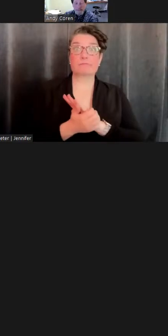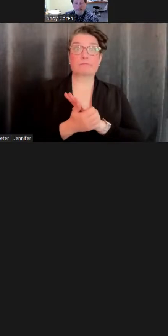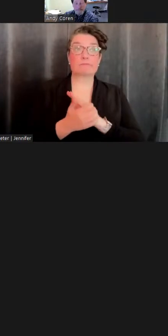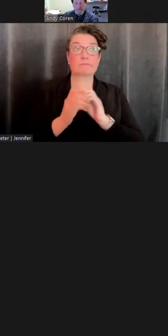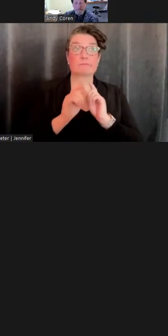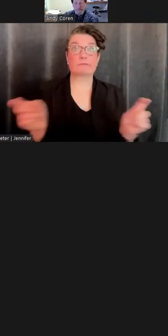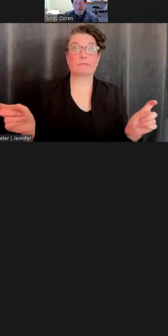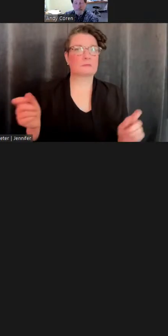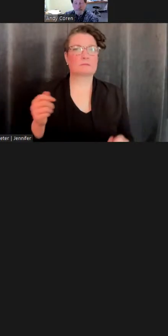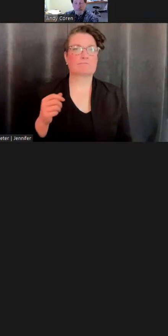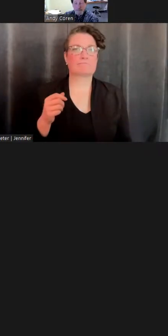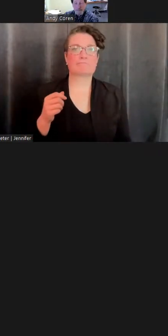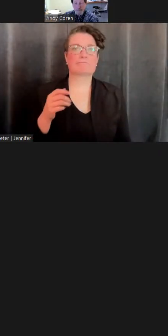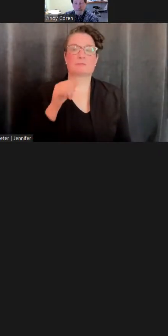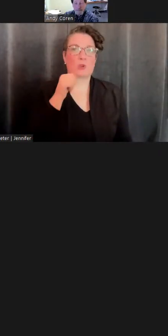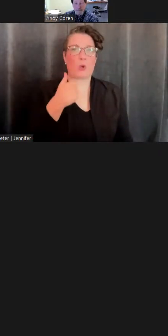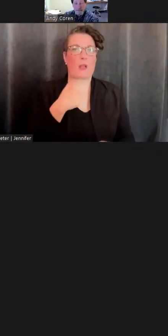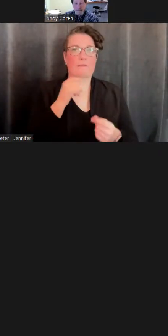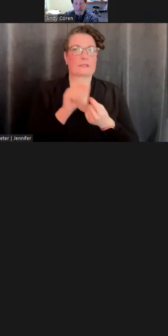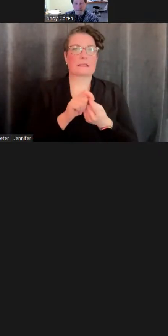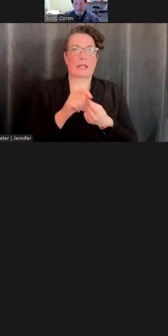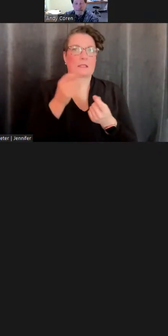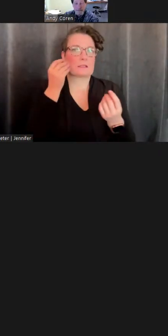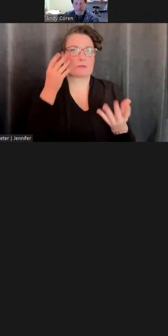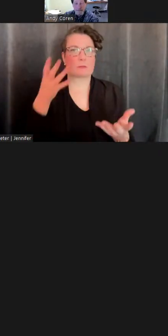that. Thank you.